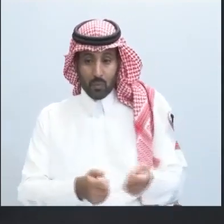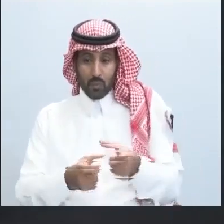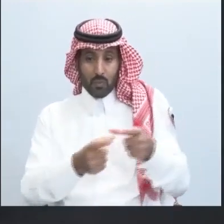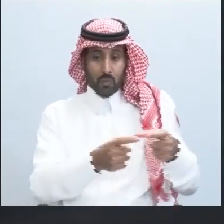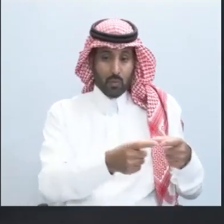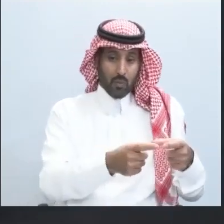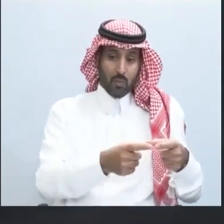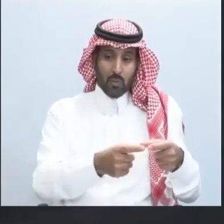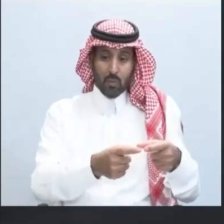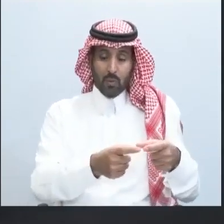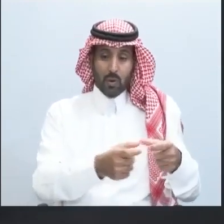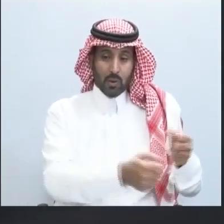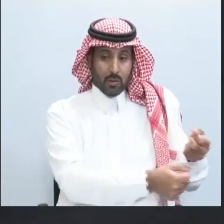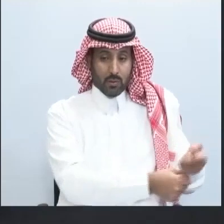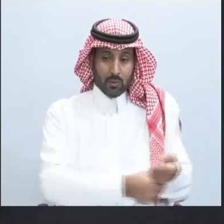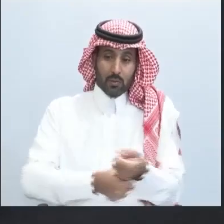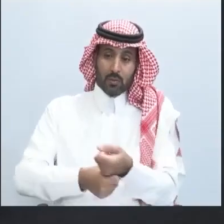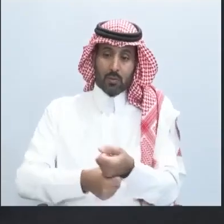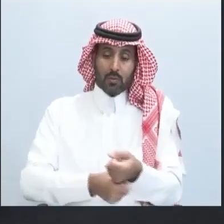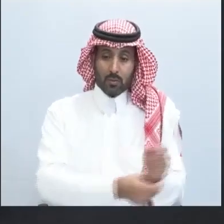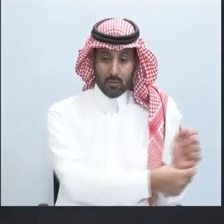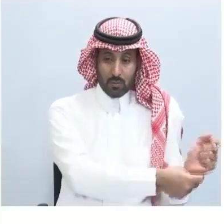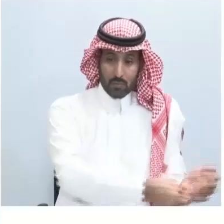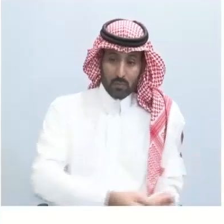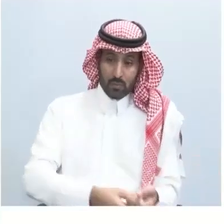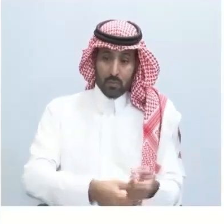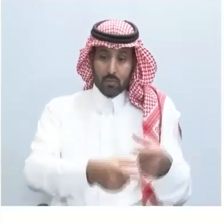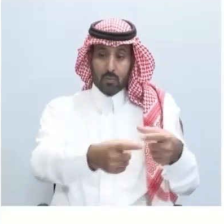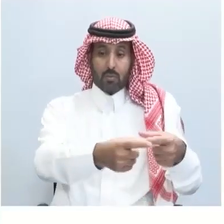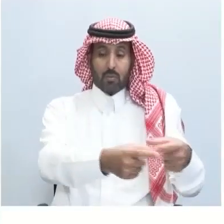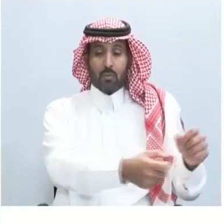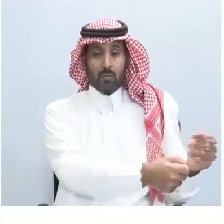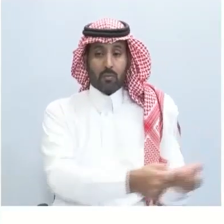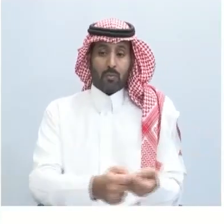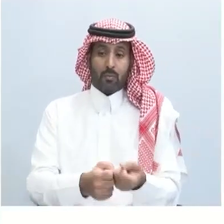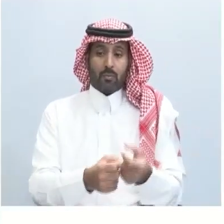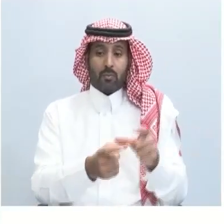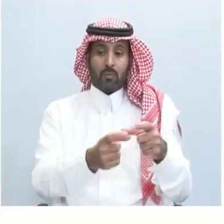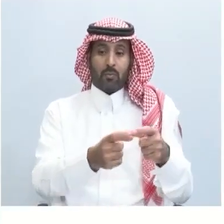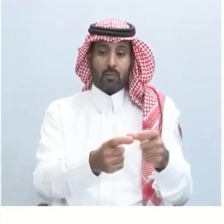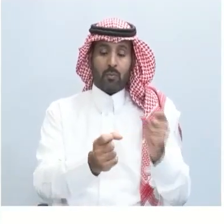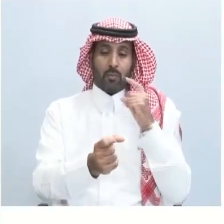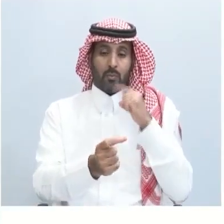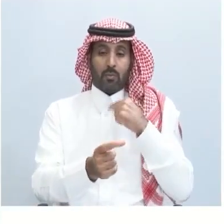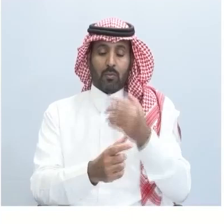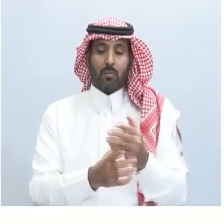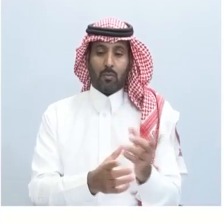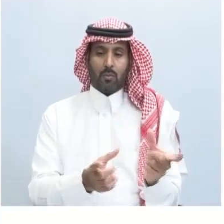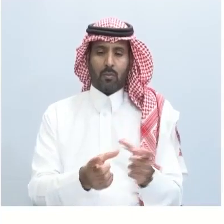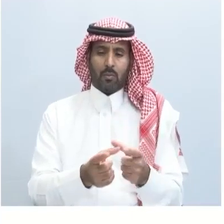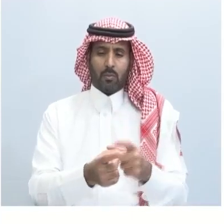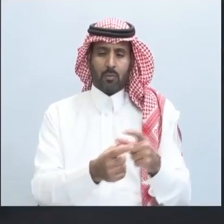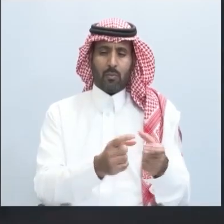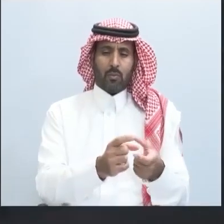some sticks and they're chasing a black object here. And